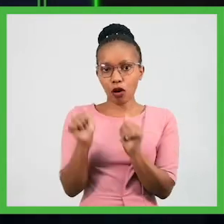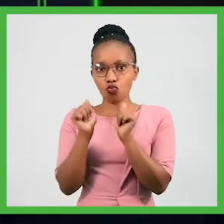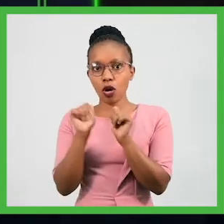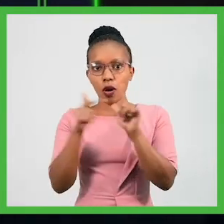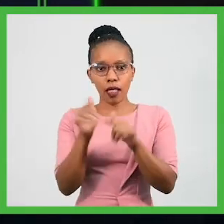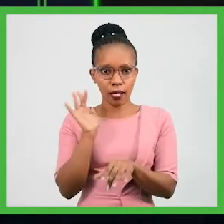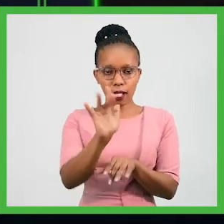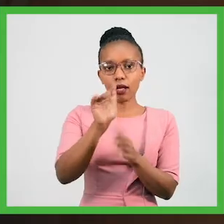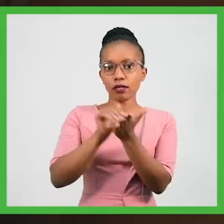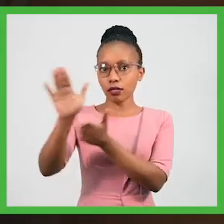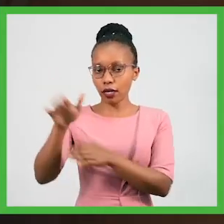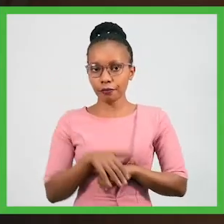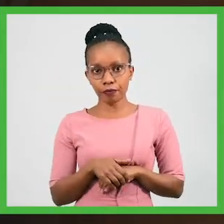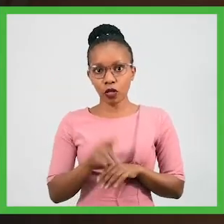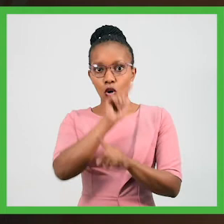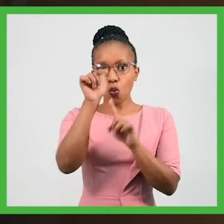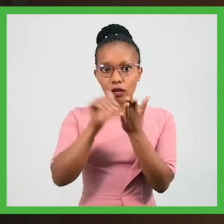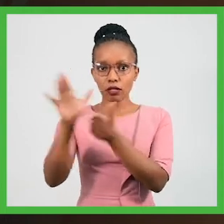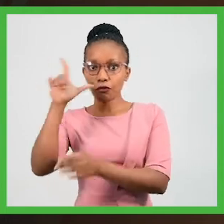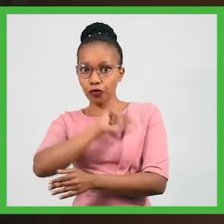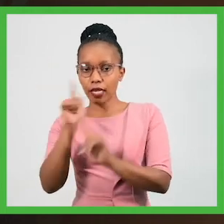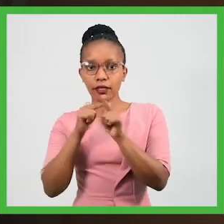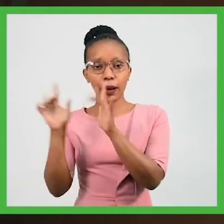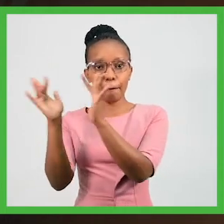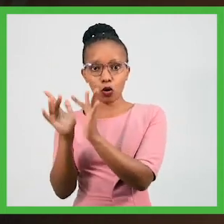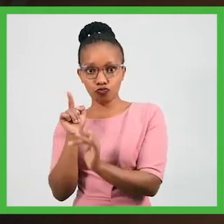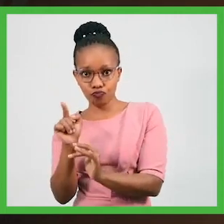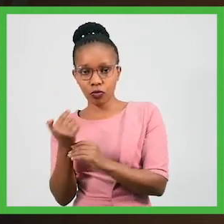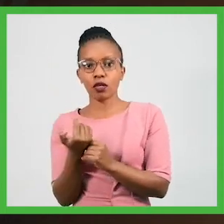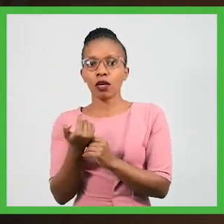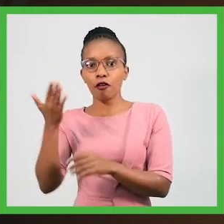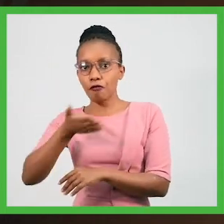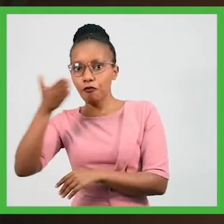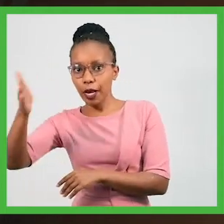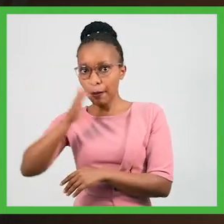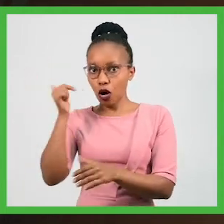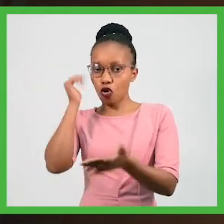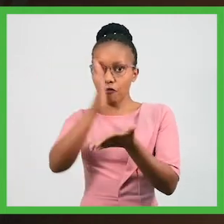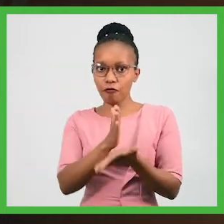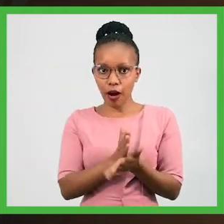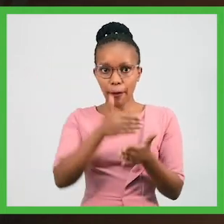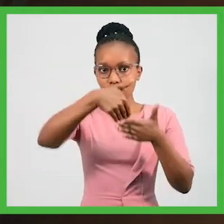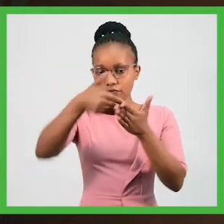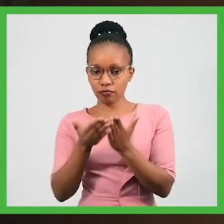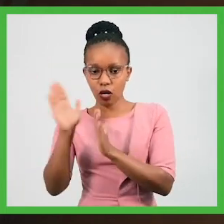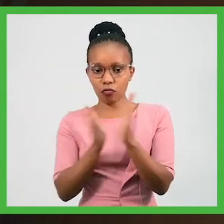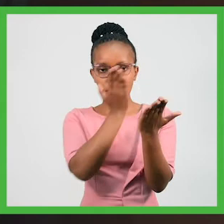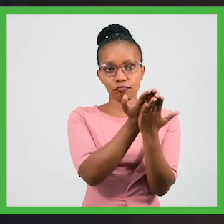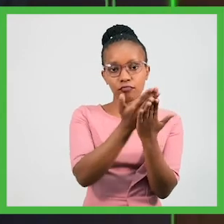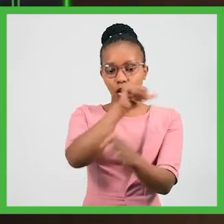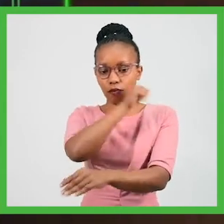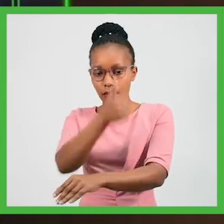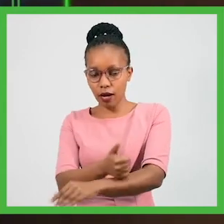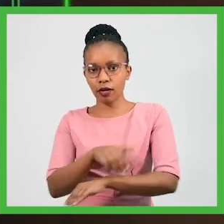click Submit. Upon submission, the portal will auto-generate a response confirming receipt of the application by the